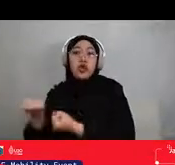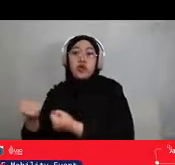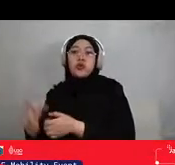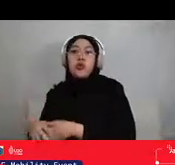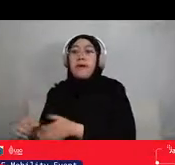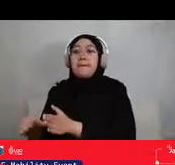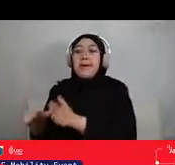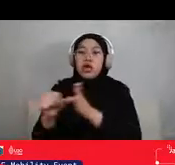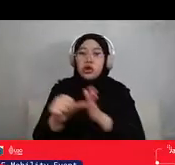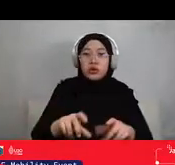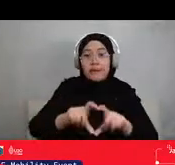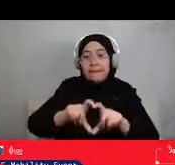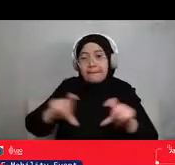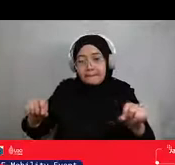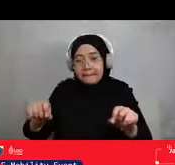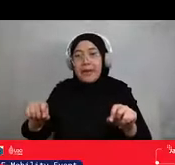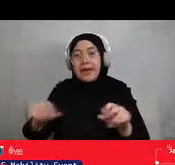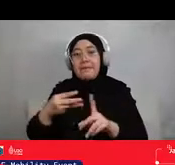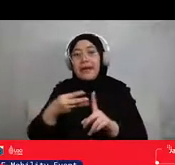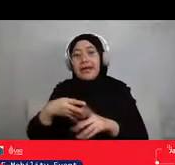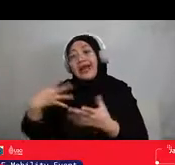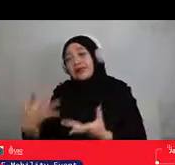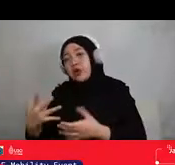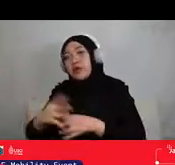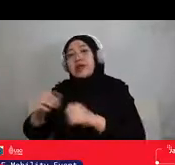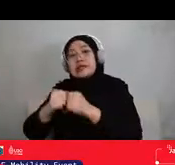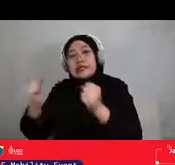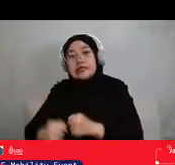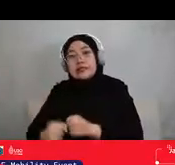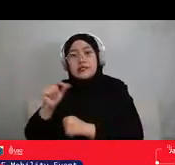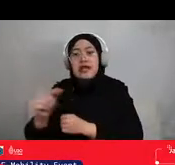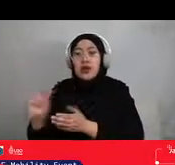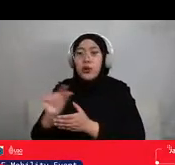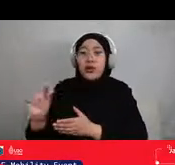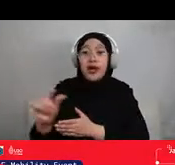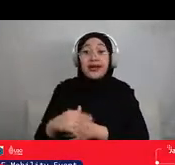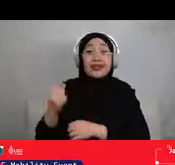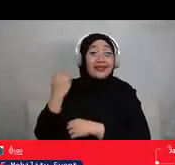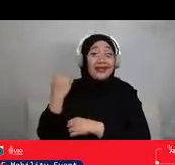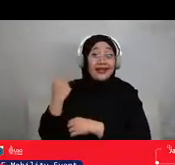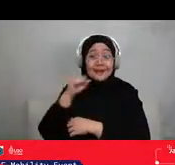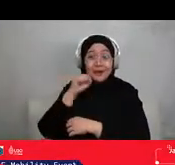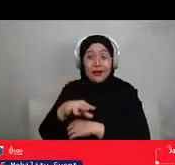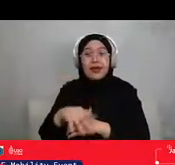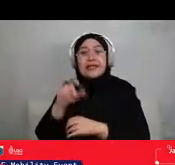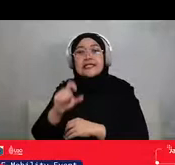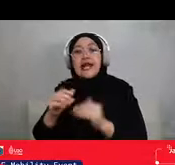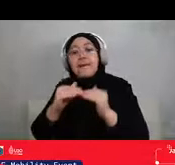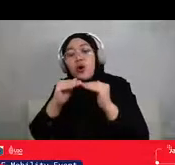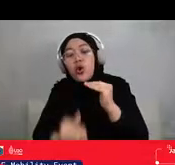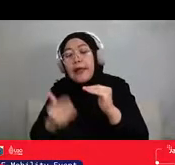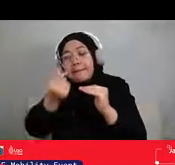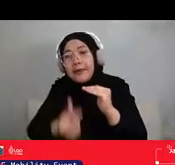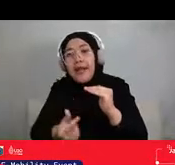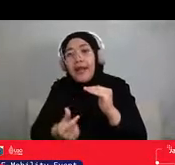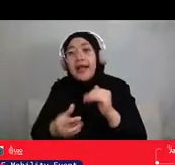like I was mentioning, the overall capital requirement is reduced to a great extent. The cost of the bus is almost same as the cost of the diesel